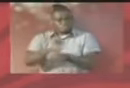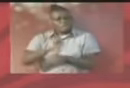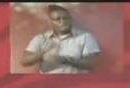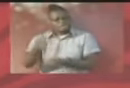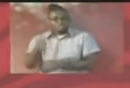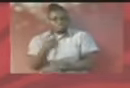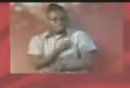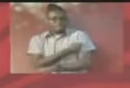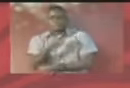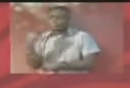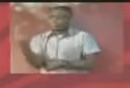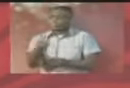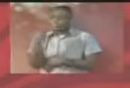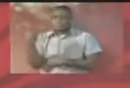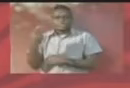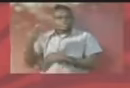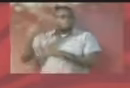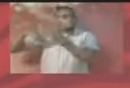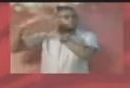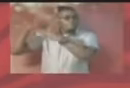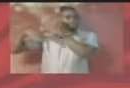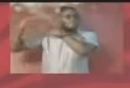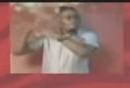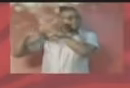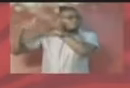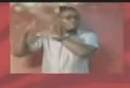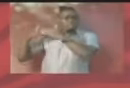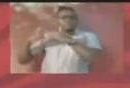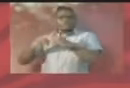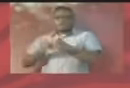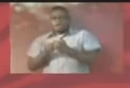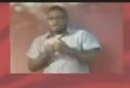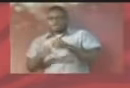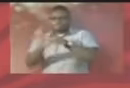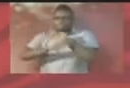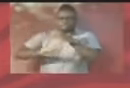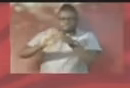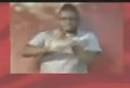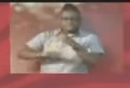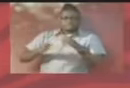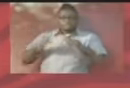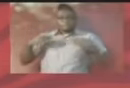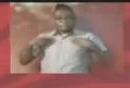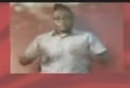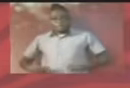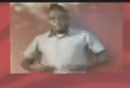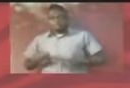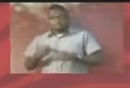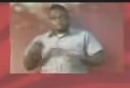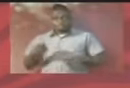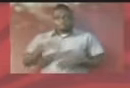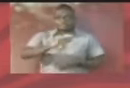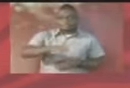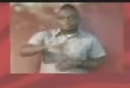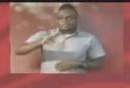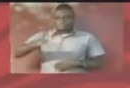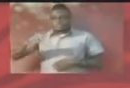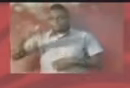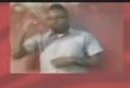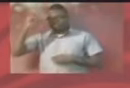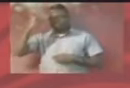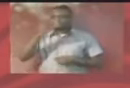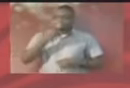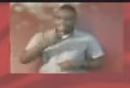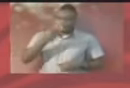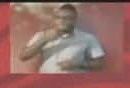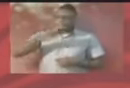first line of defense in protecting populations against vaccine-preventable diseases. It is the